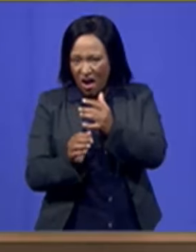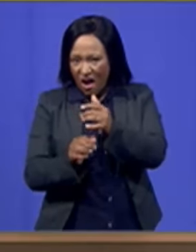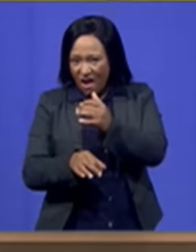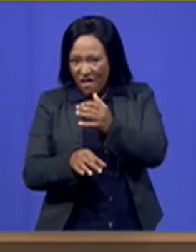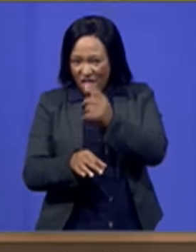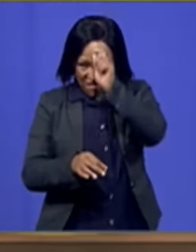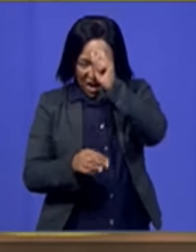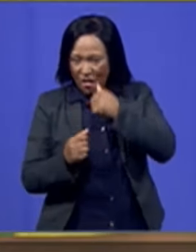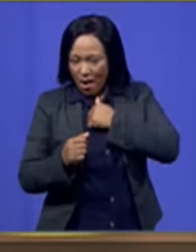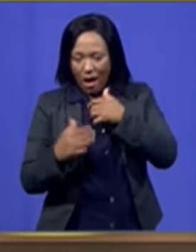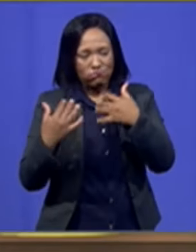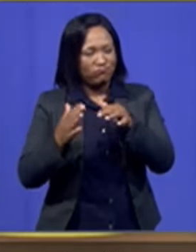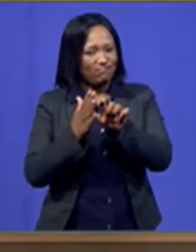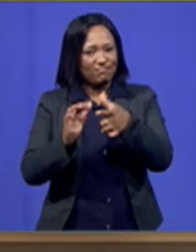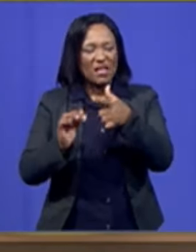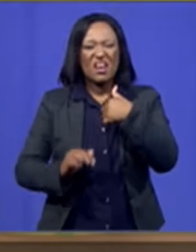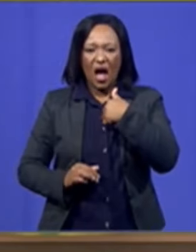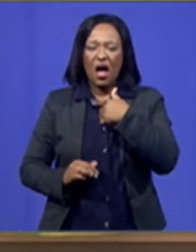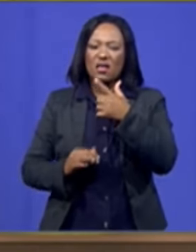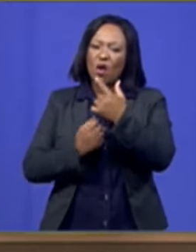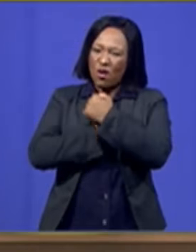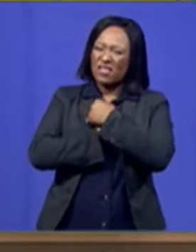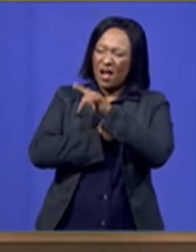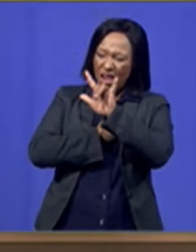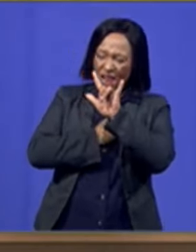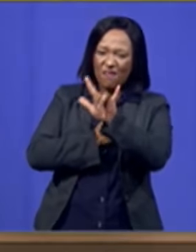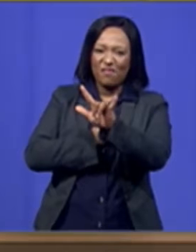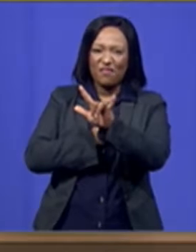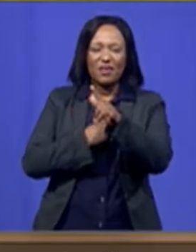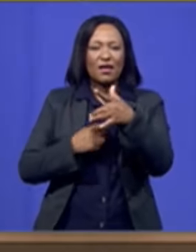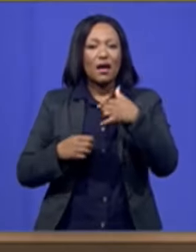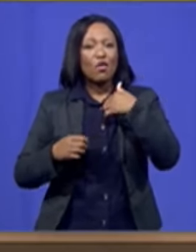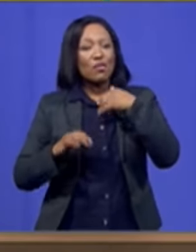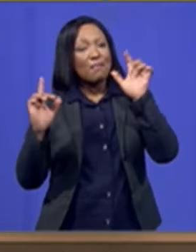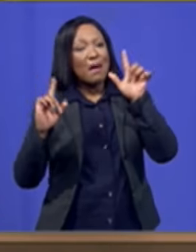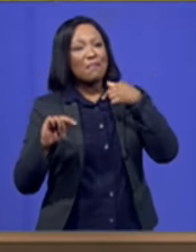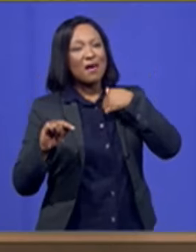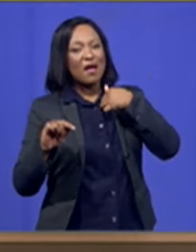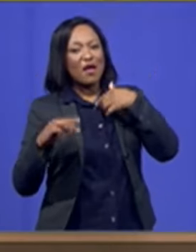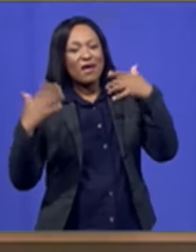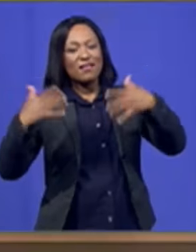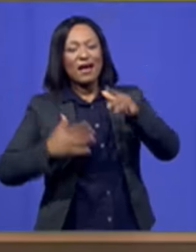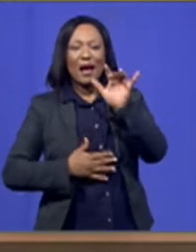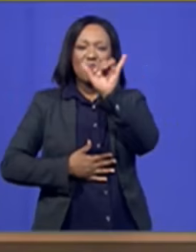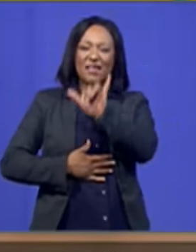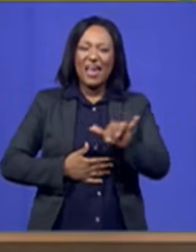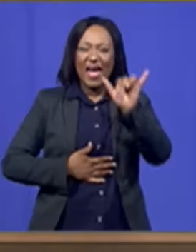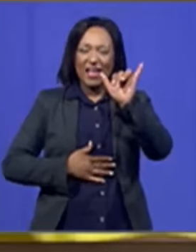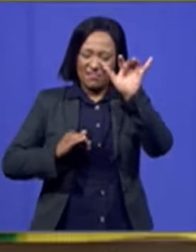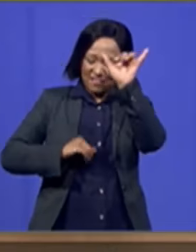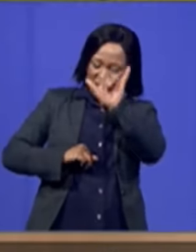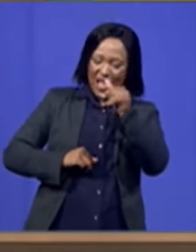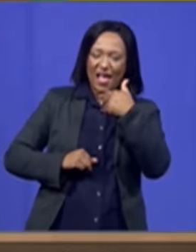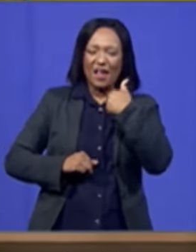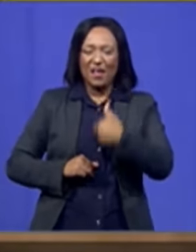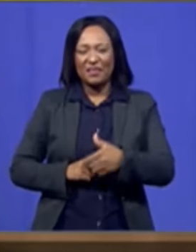mfana bona ko rata ka lavo rena re batho ba Mamelodi Sundowns ba yelo ka